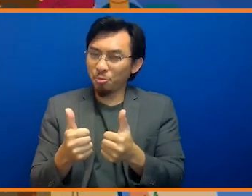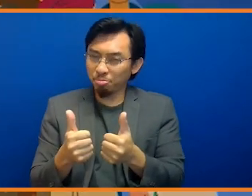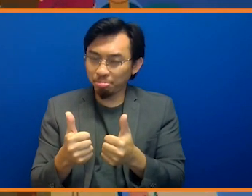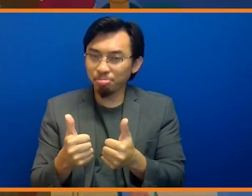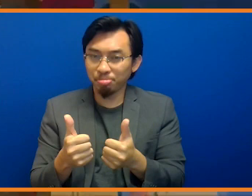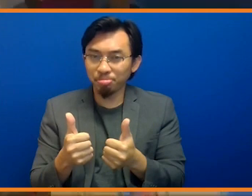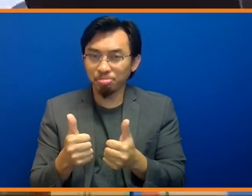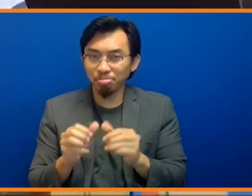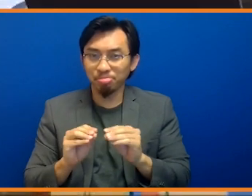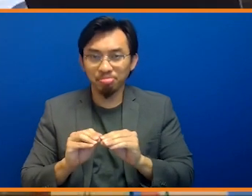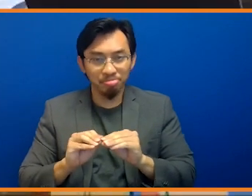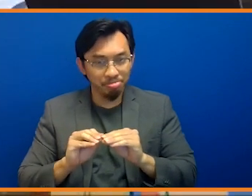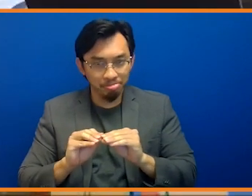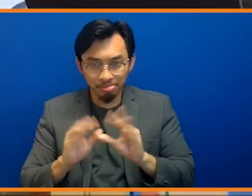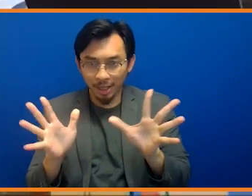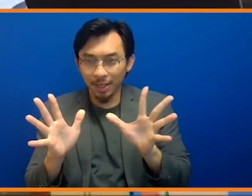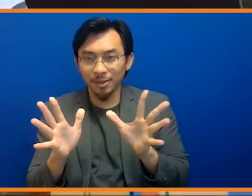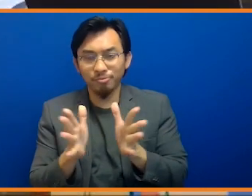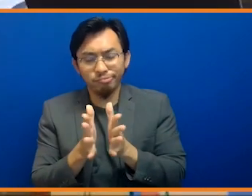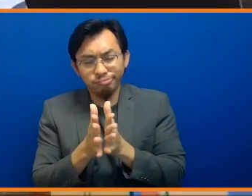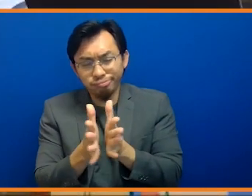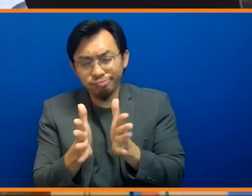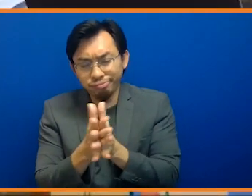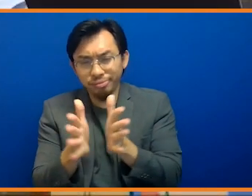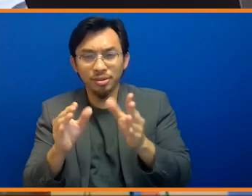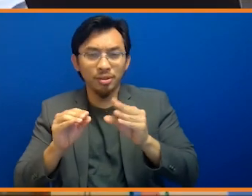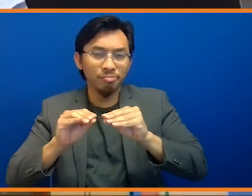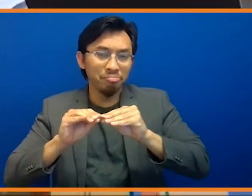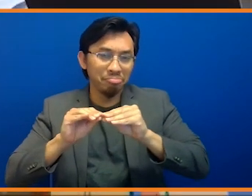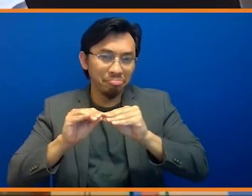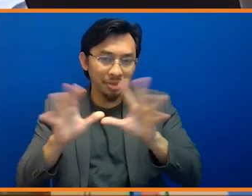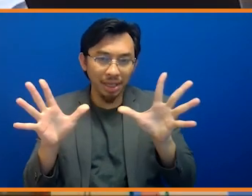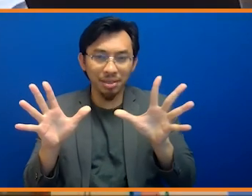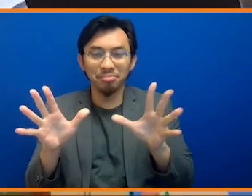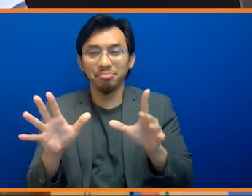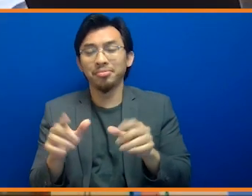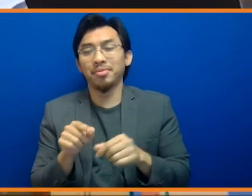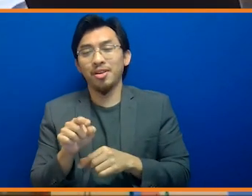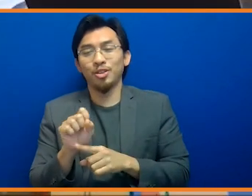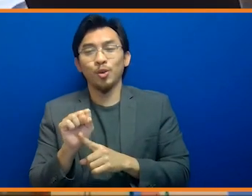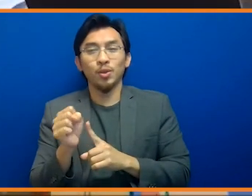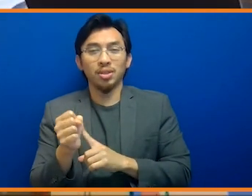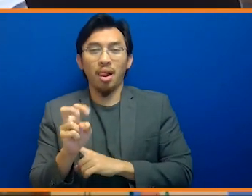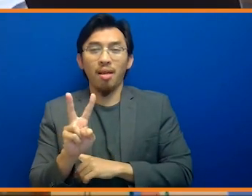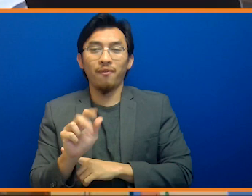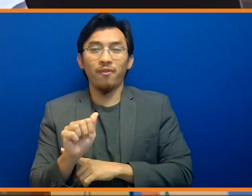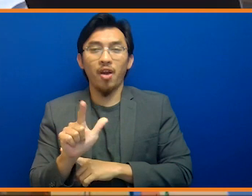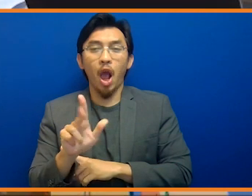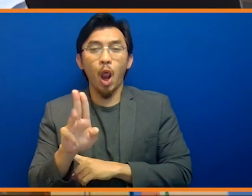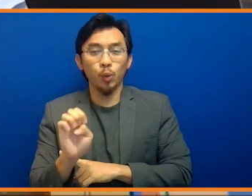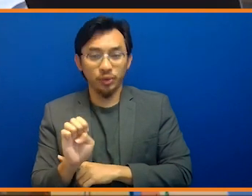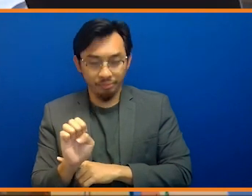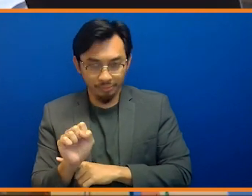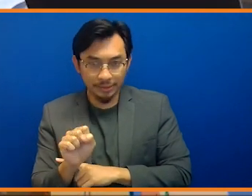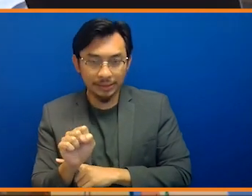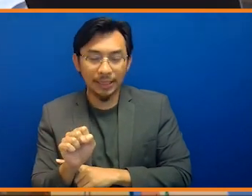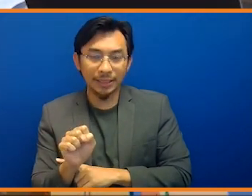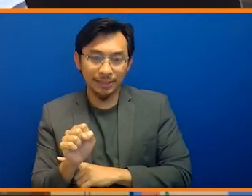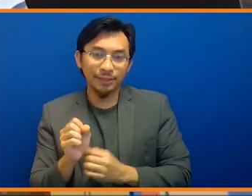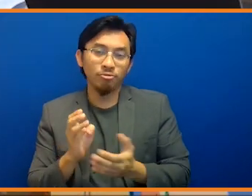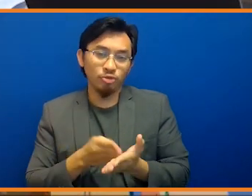Felicia. You explain very comprehensive, like from social value. Yeah, it is right, and